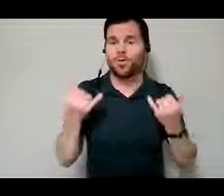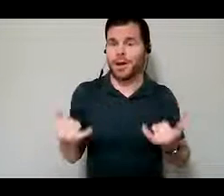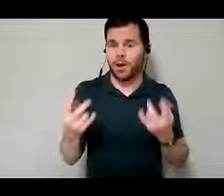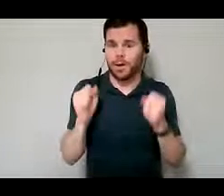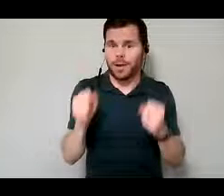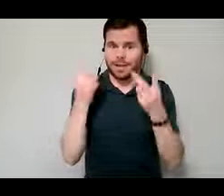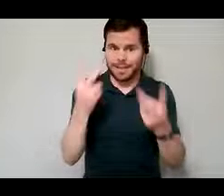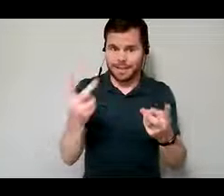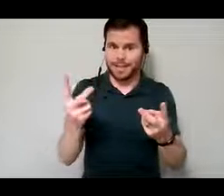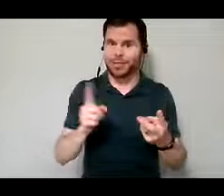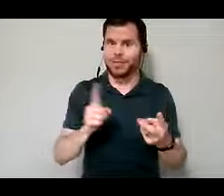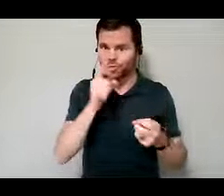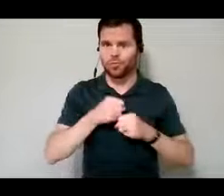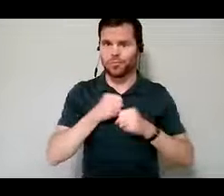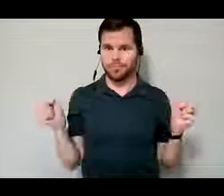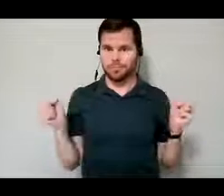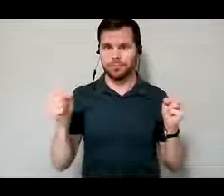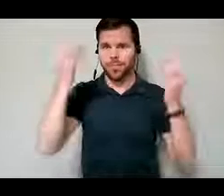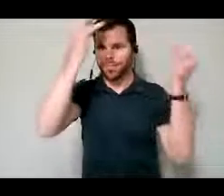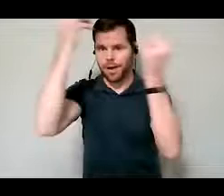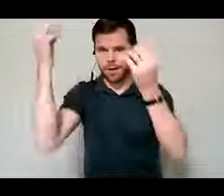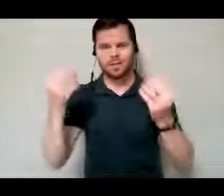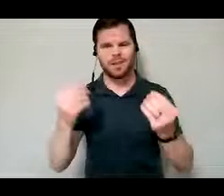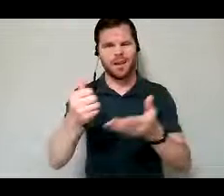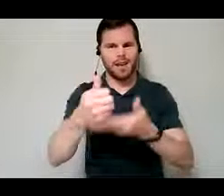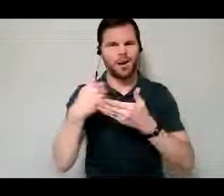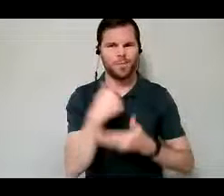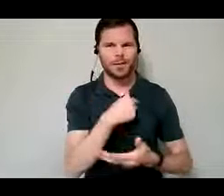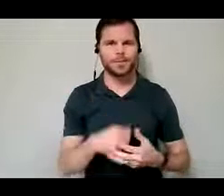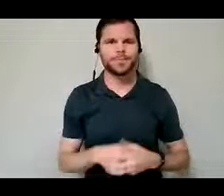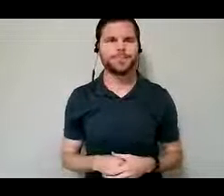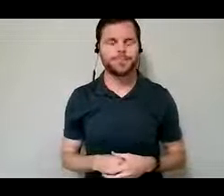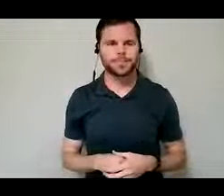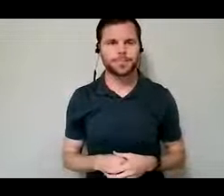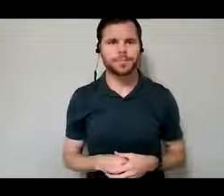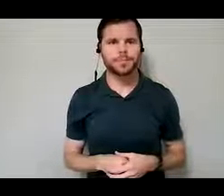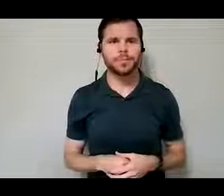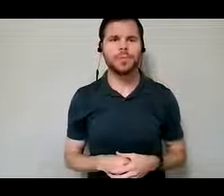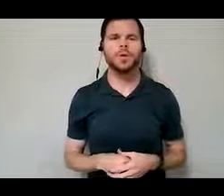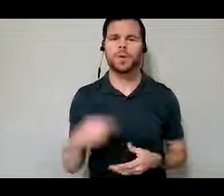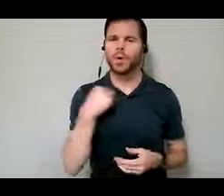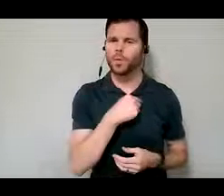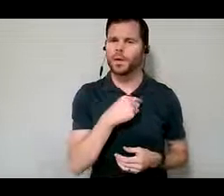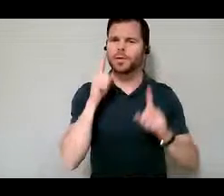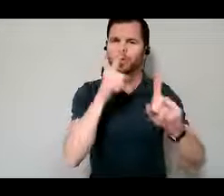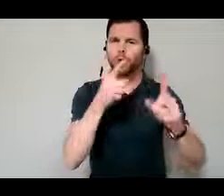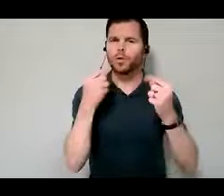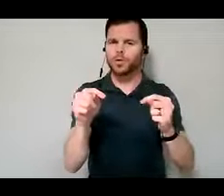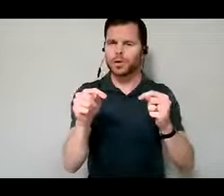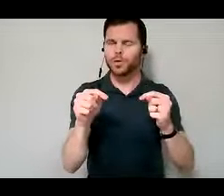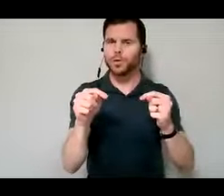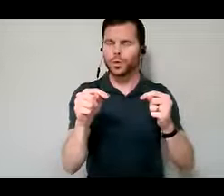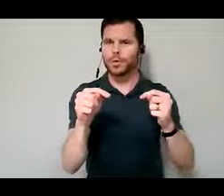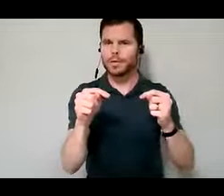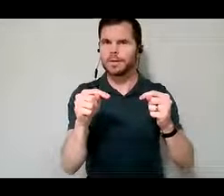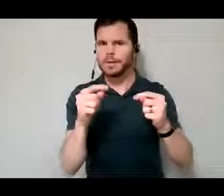in this form is really helpful. So we've been kind of trying to track how our kids are liking this program because we just